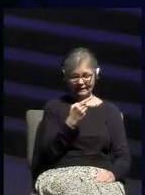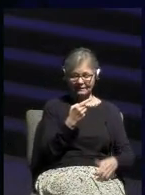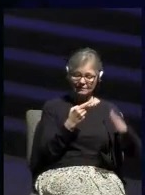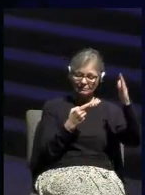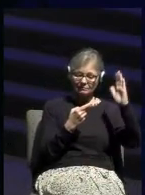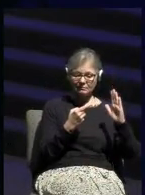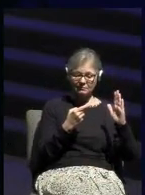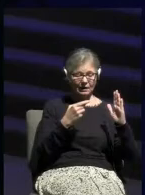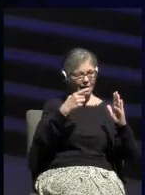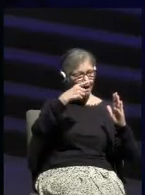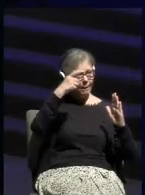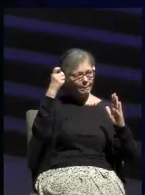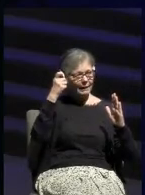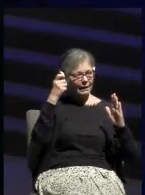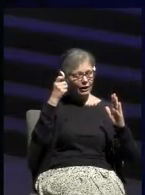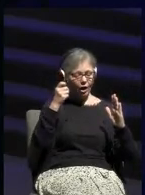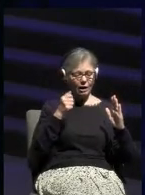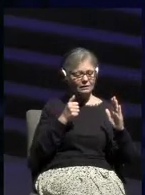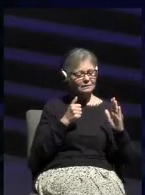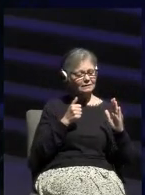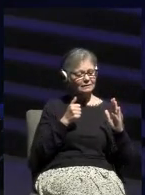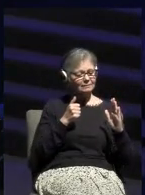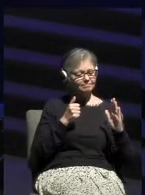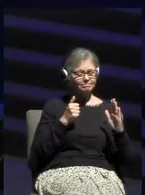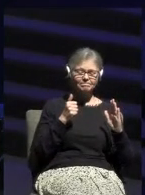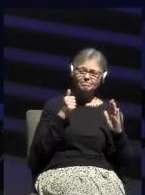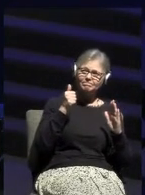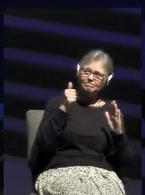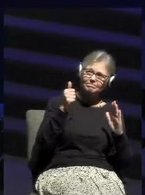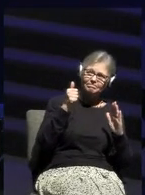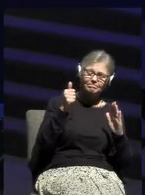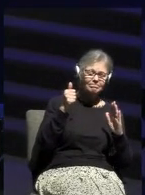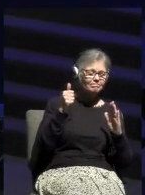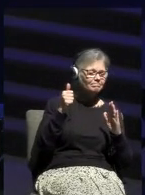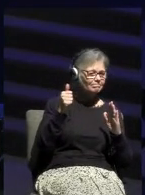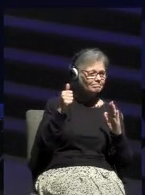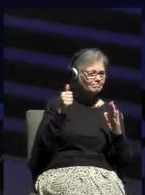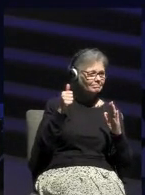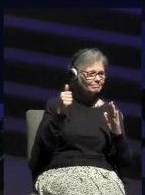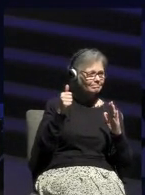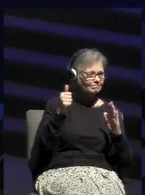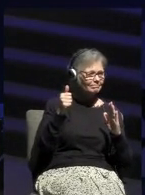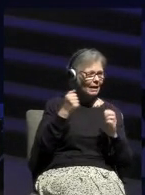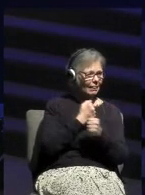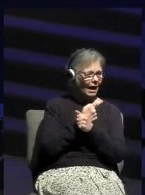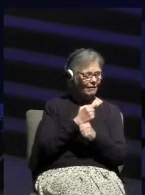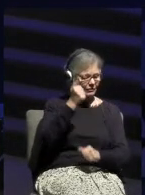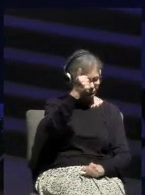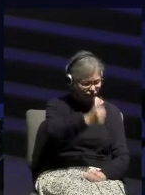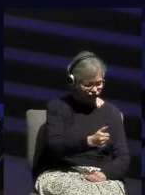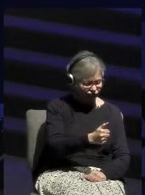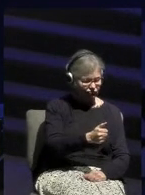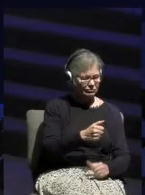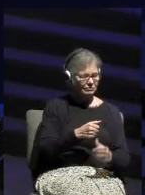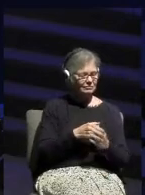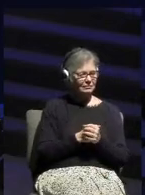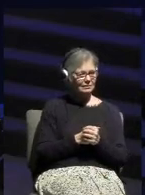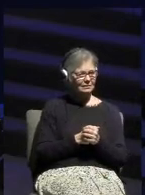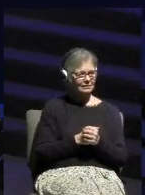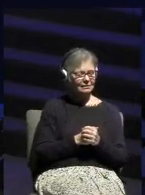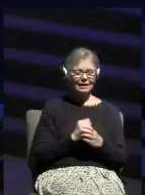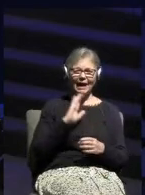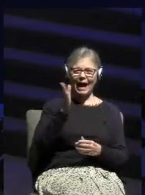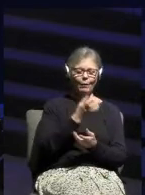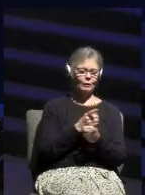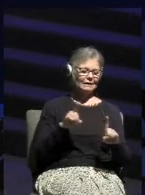says, because he hath set his love upon me, speaking to the individual, therefore I will deliver